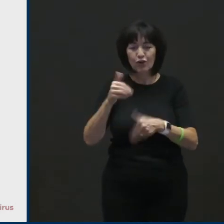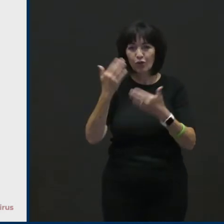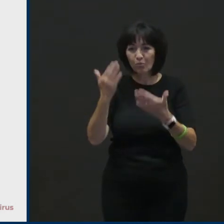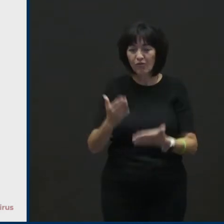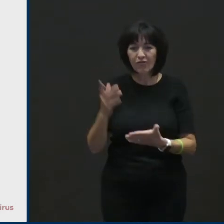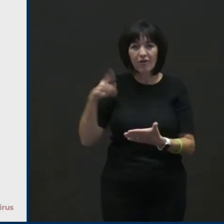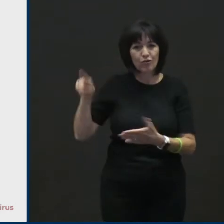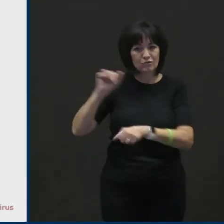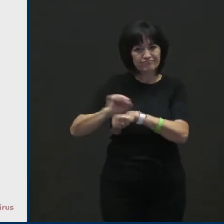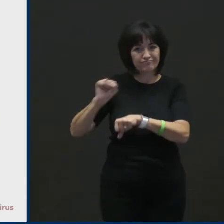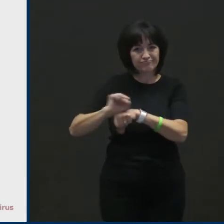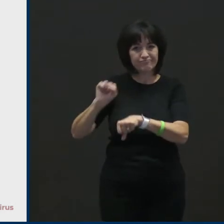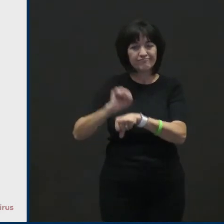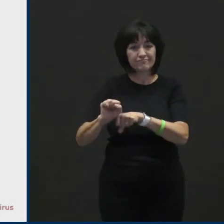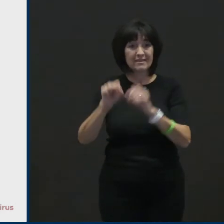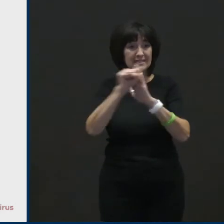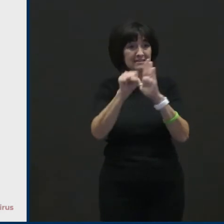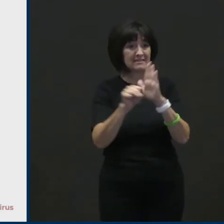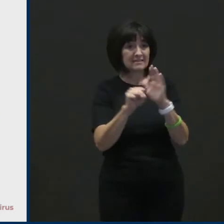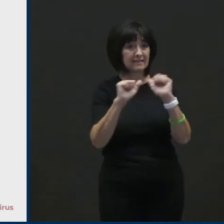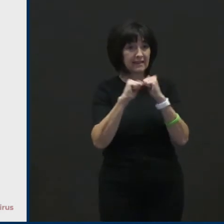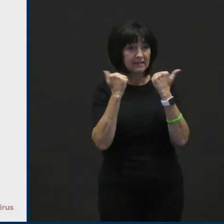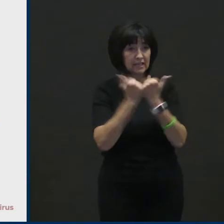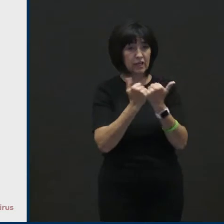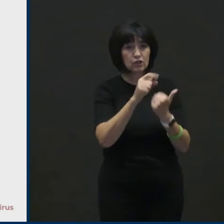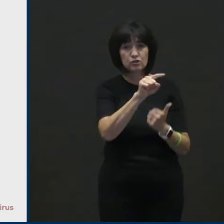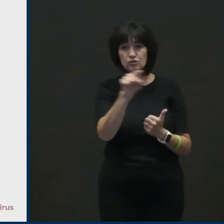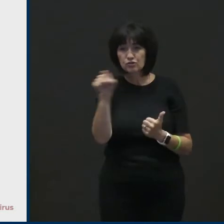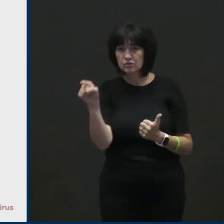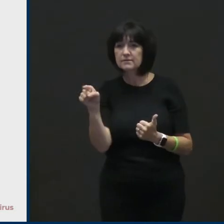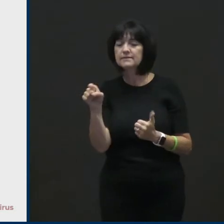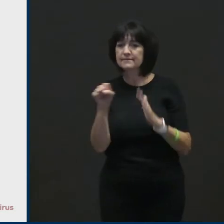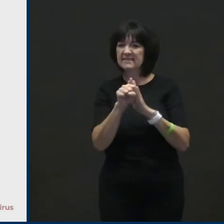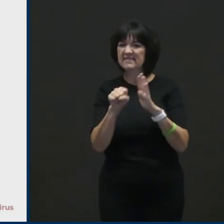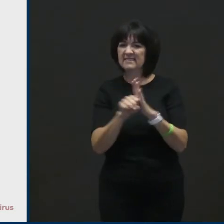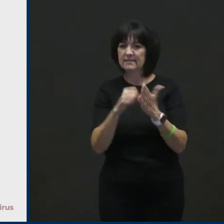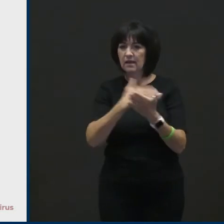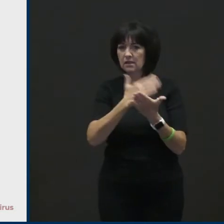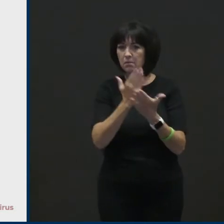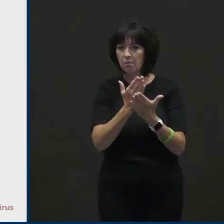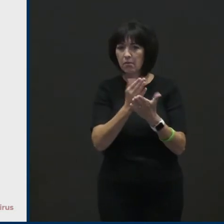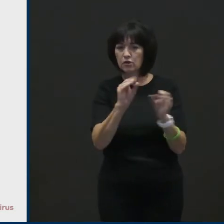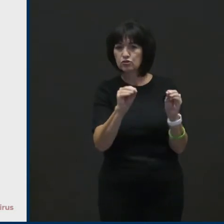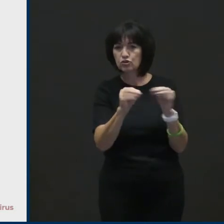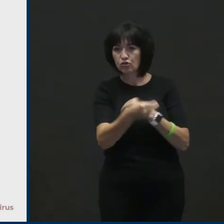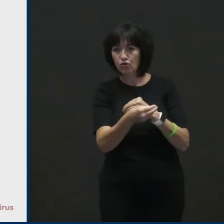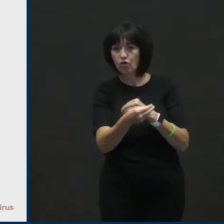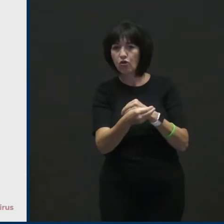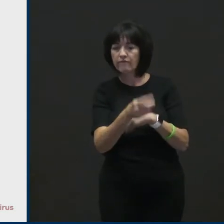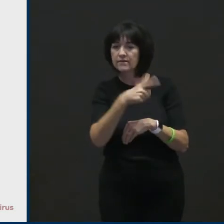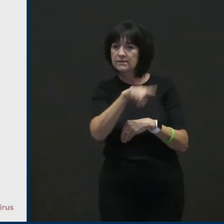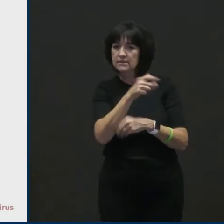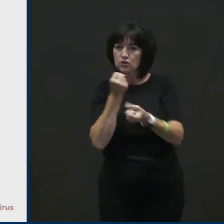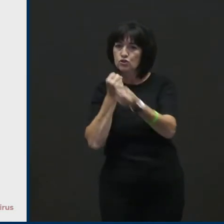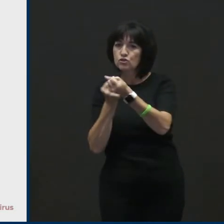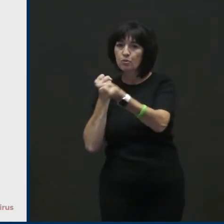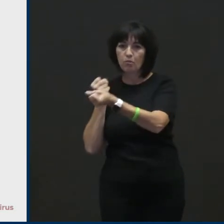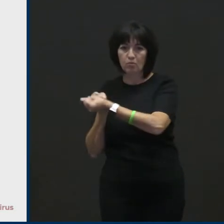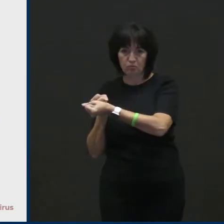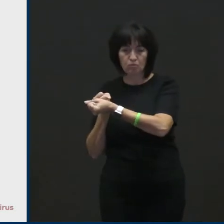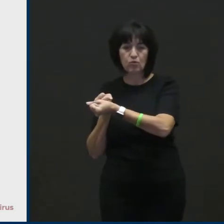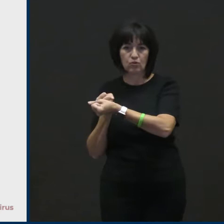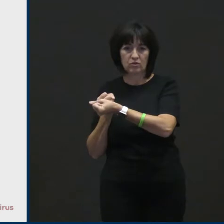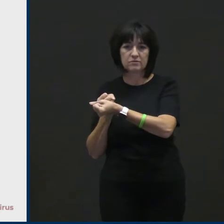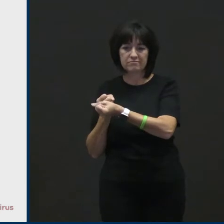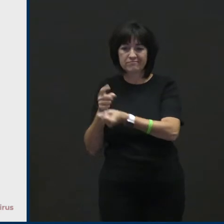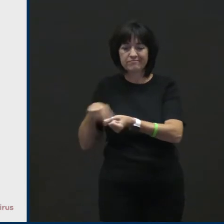the state agencies that are working, particularly the state budget office, for working on a way to try to make it possible